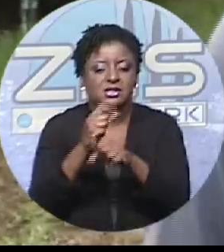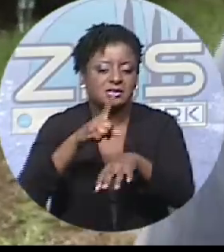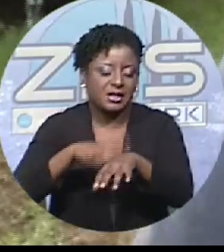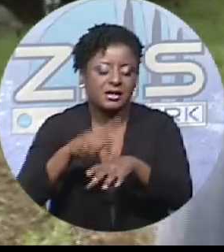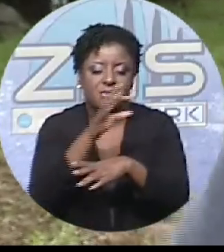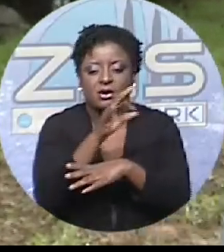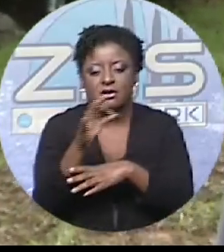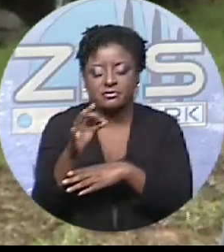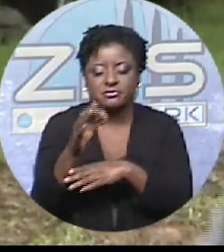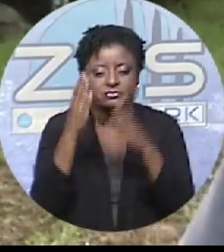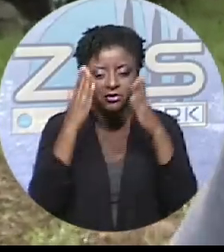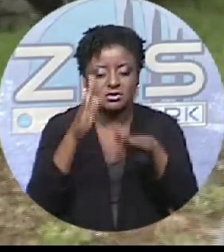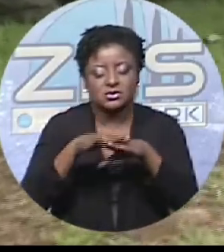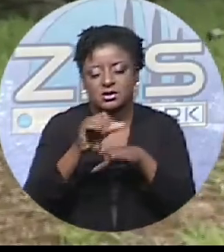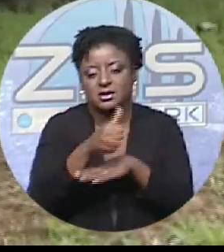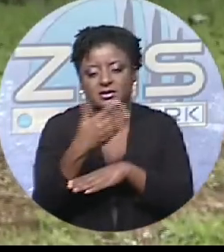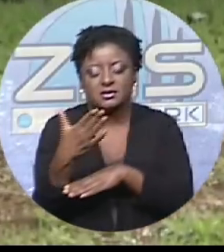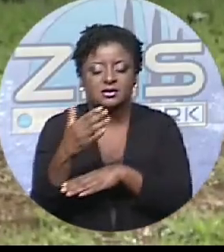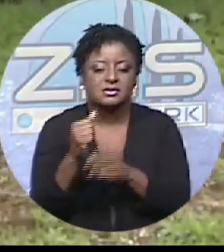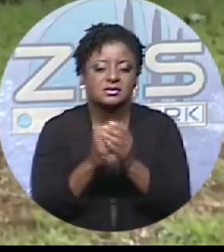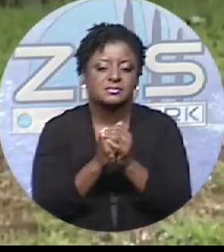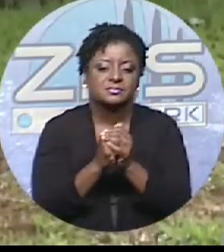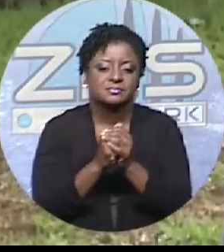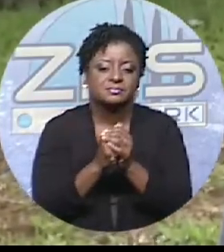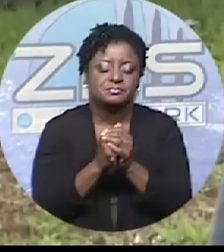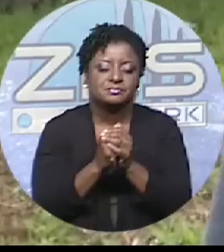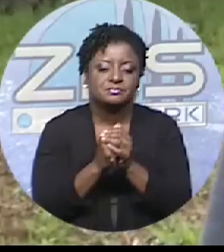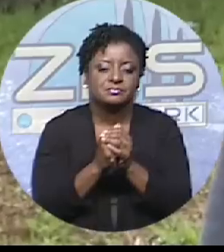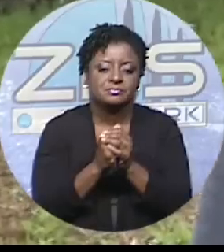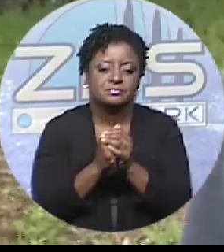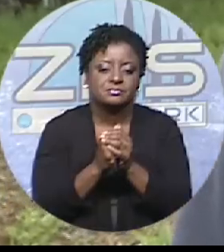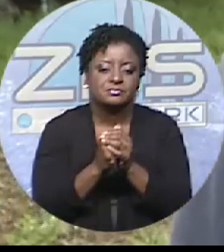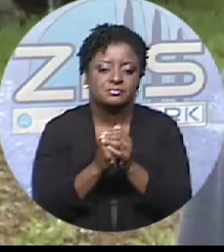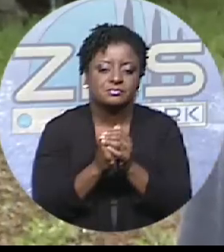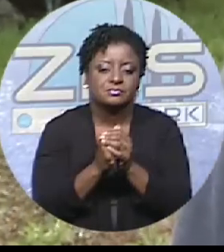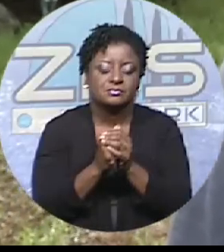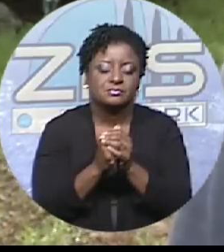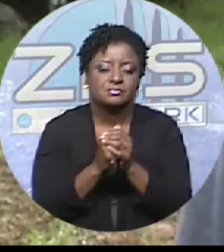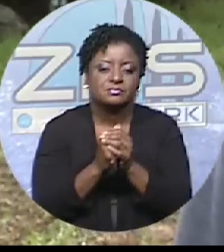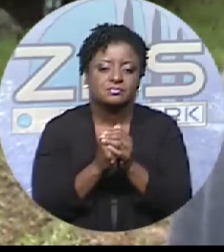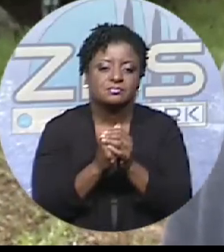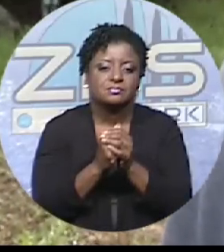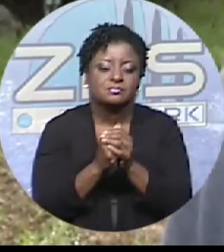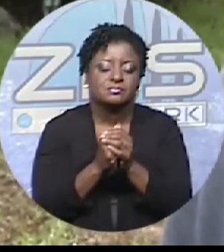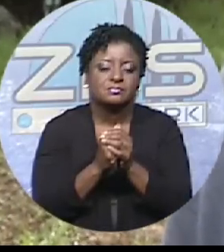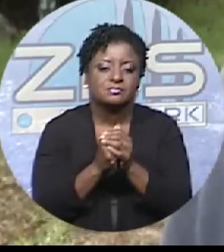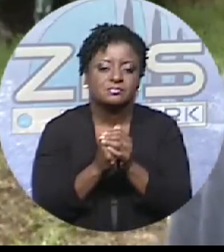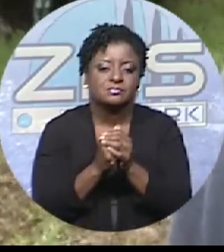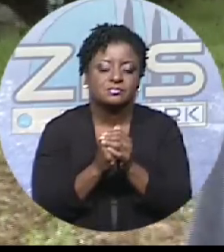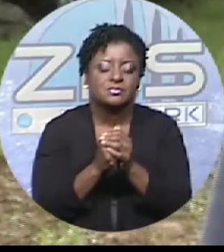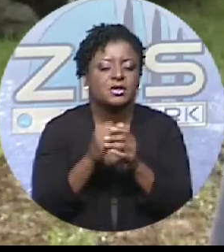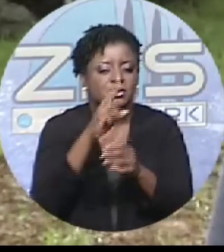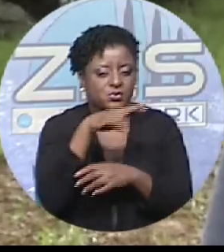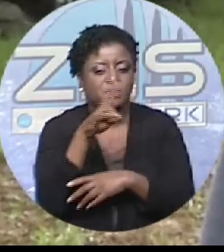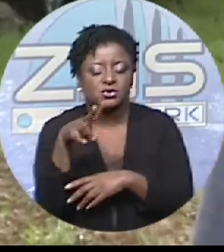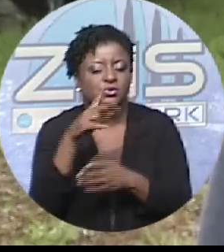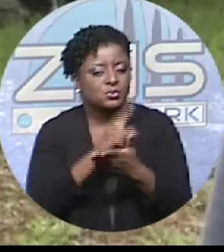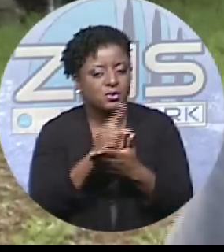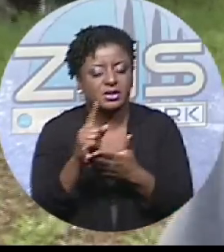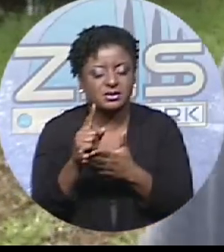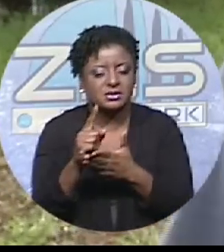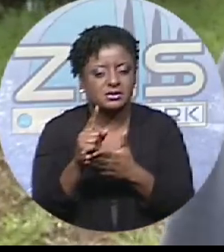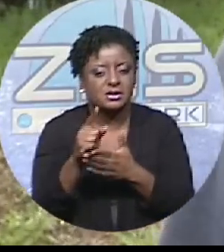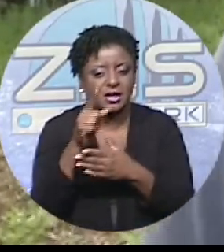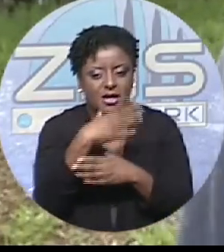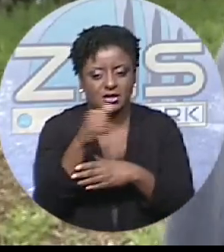time off to focus on what I have to do. And when you look at, 22 weeks, and you're going